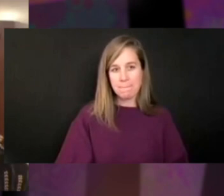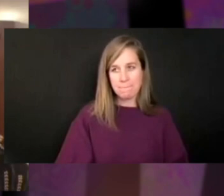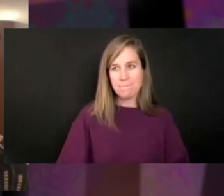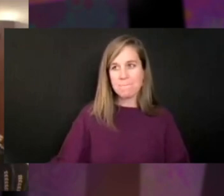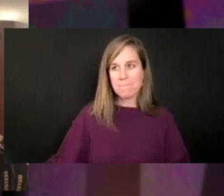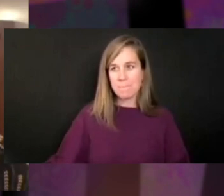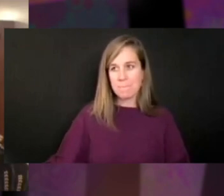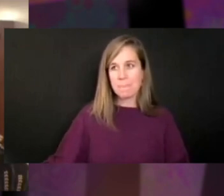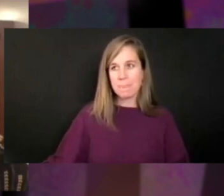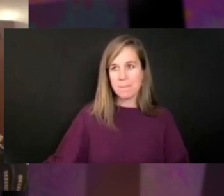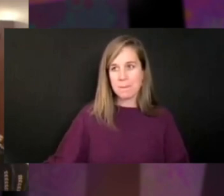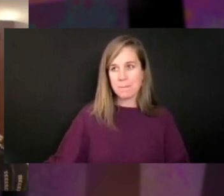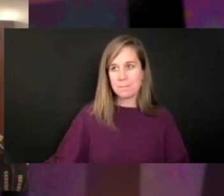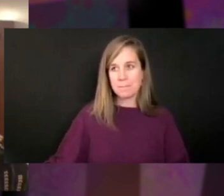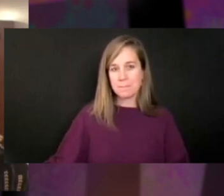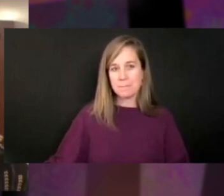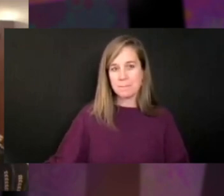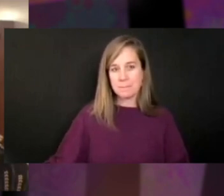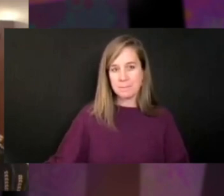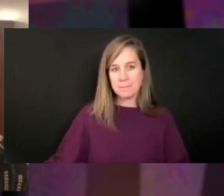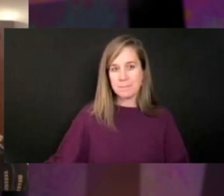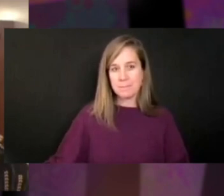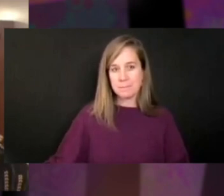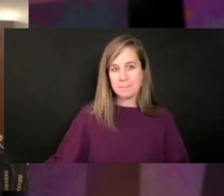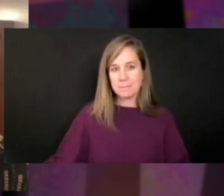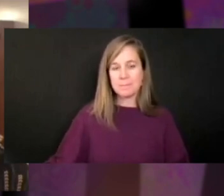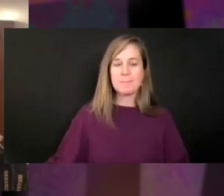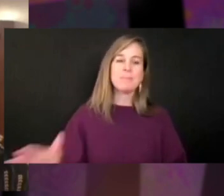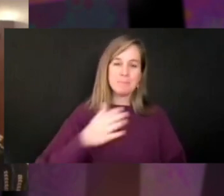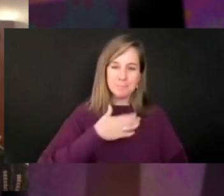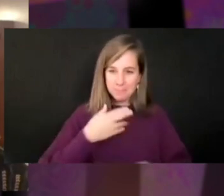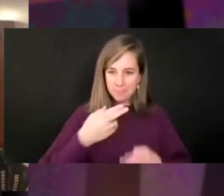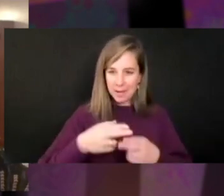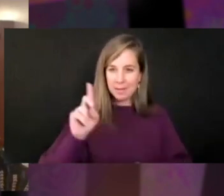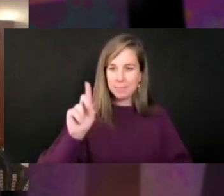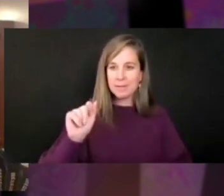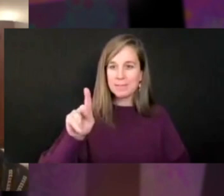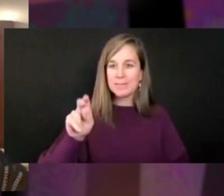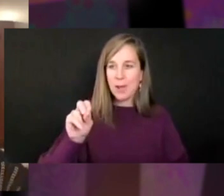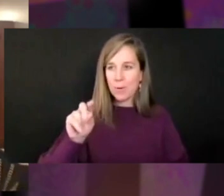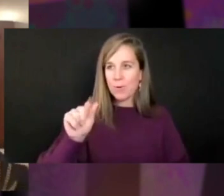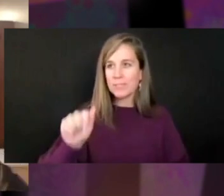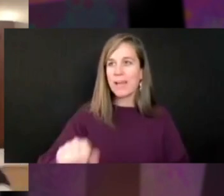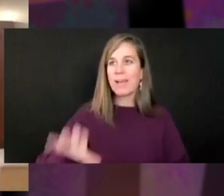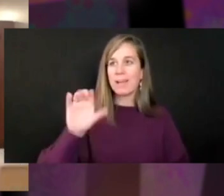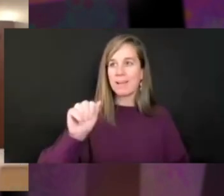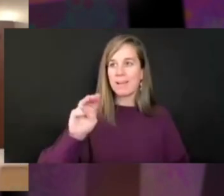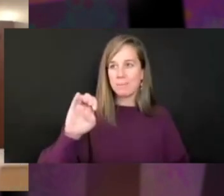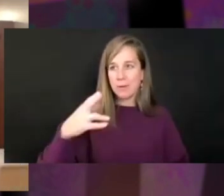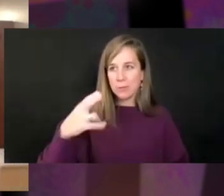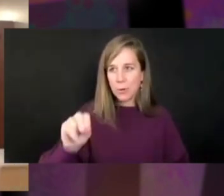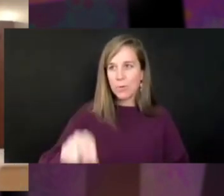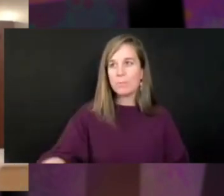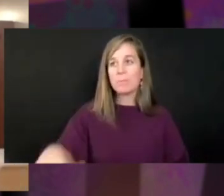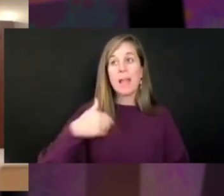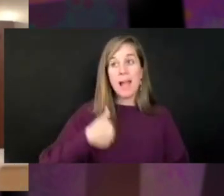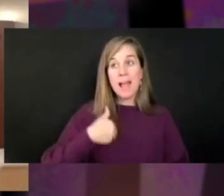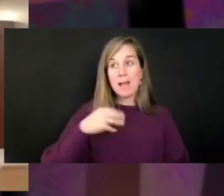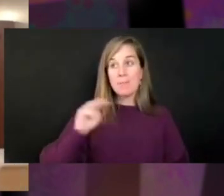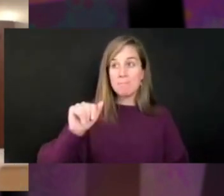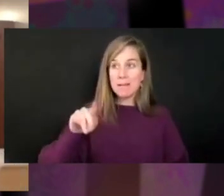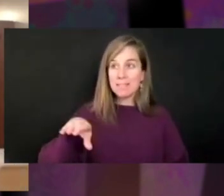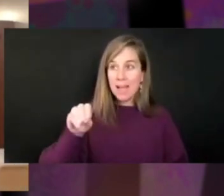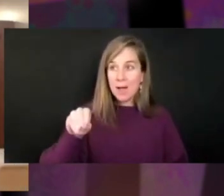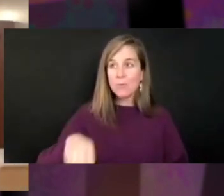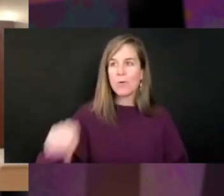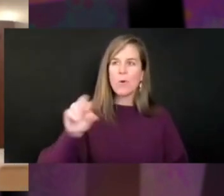Napmango from Namangagi Hipog. My name is Dakota Camacho. I am Matao or CHamoru from the islands